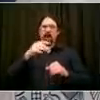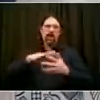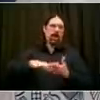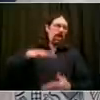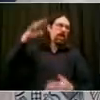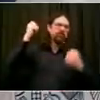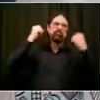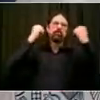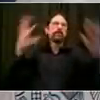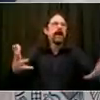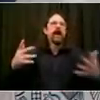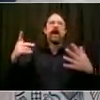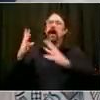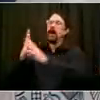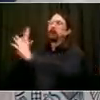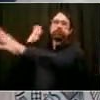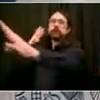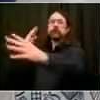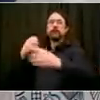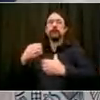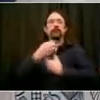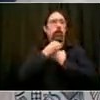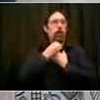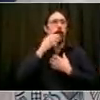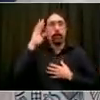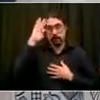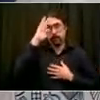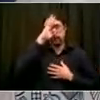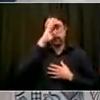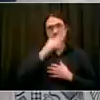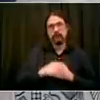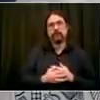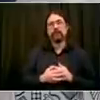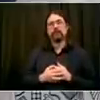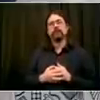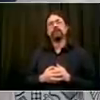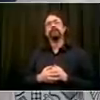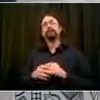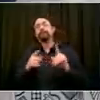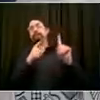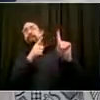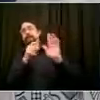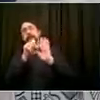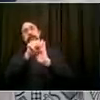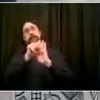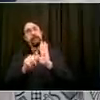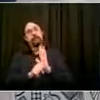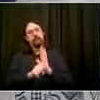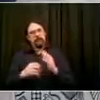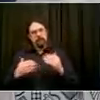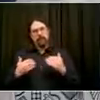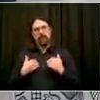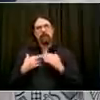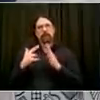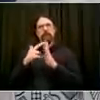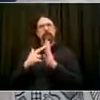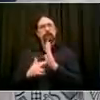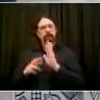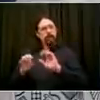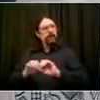everyone, this orange zone status involves real restrictions. It's coming. You can just see by the chart of the state numbers, it's